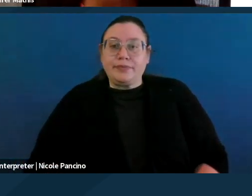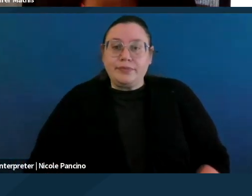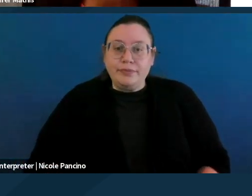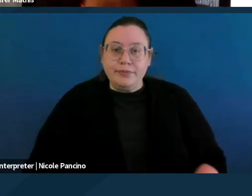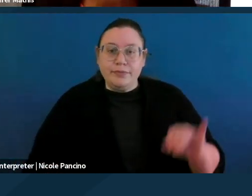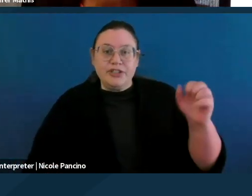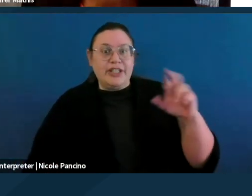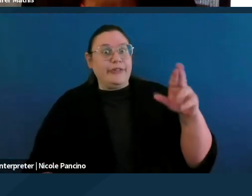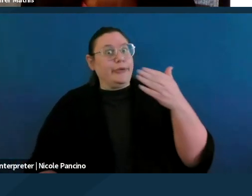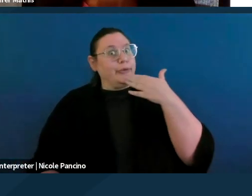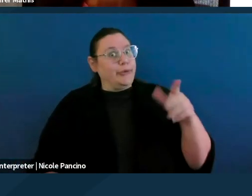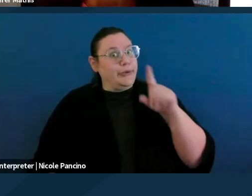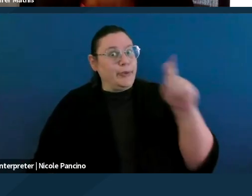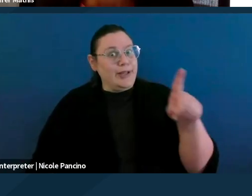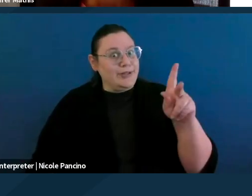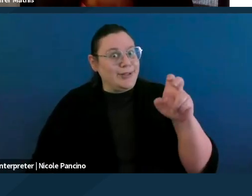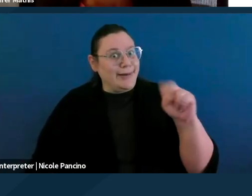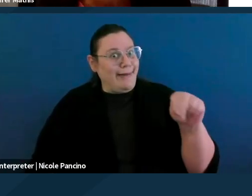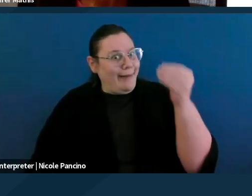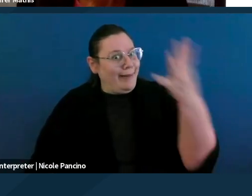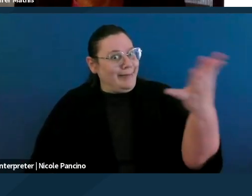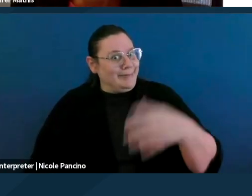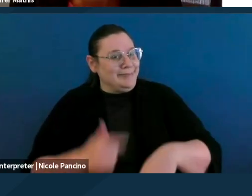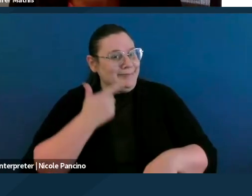That's a good question, Ken.